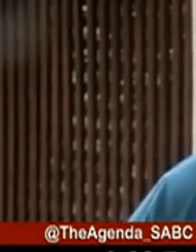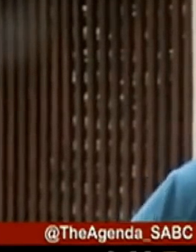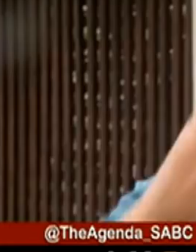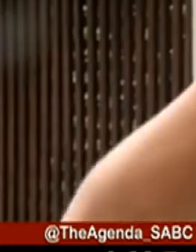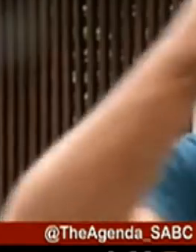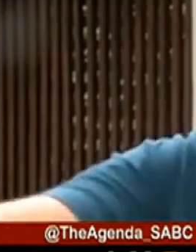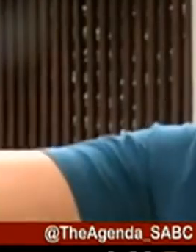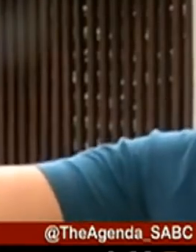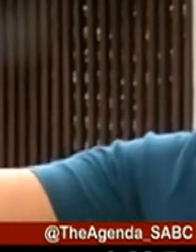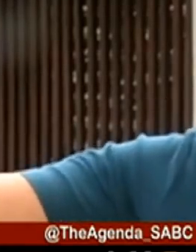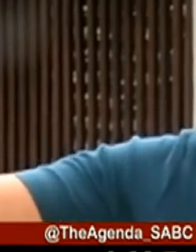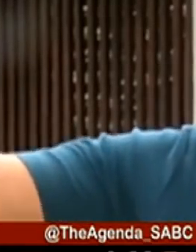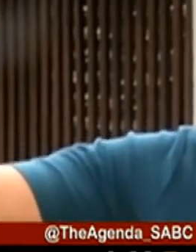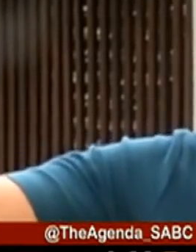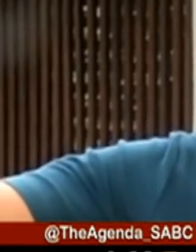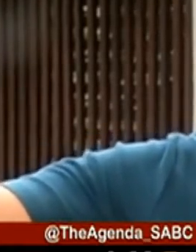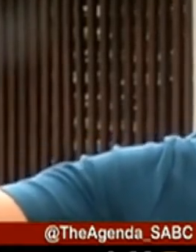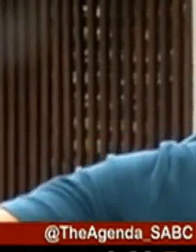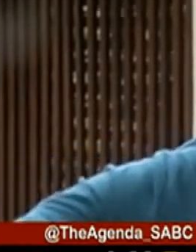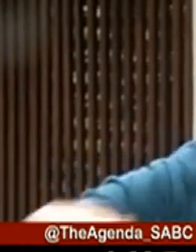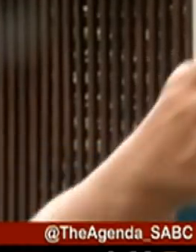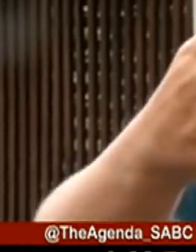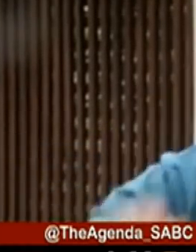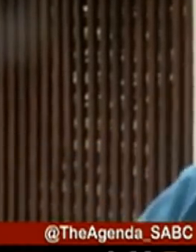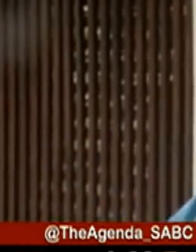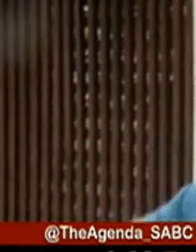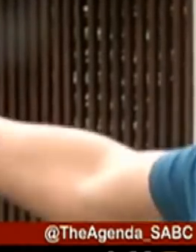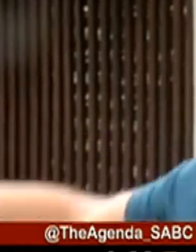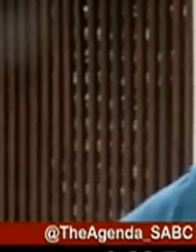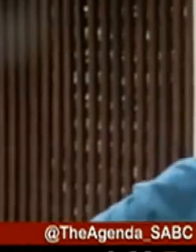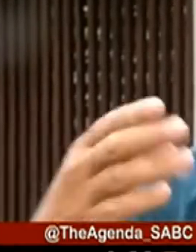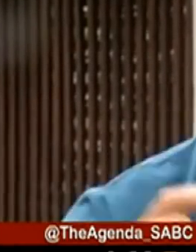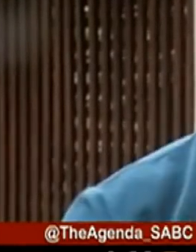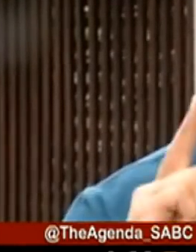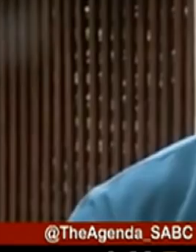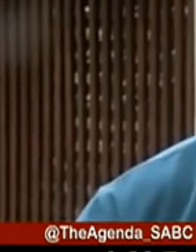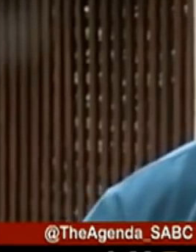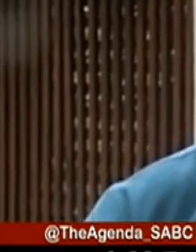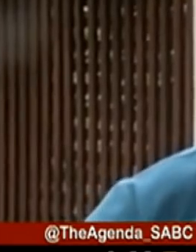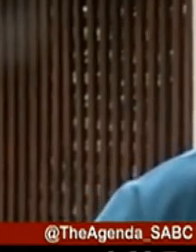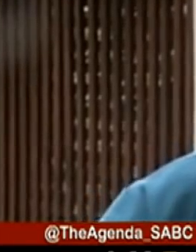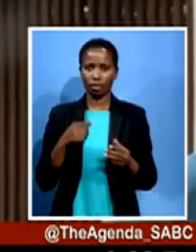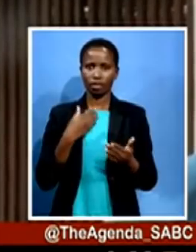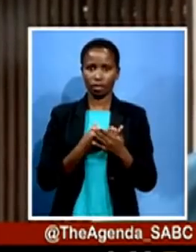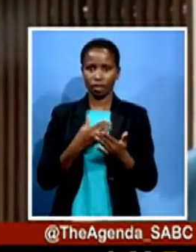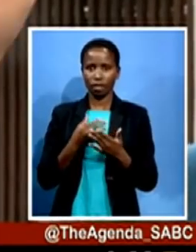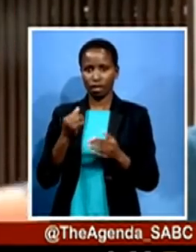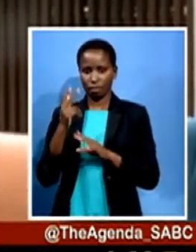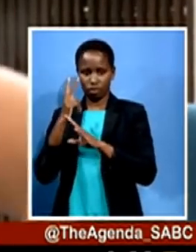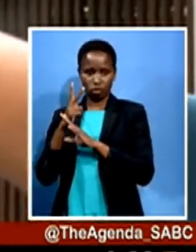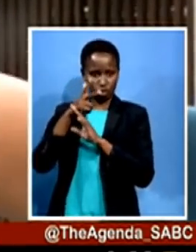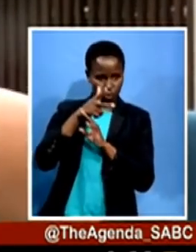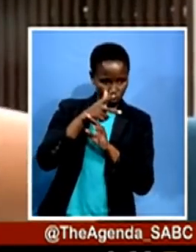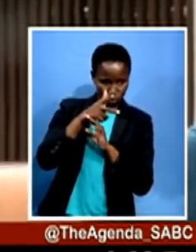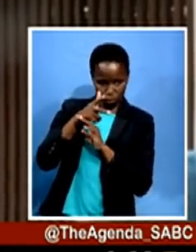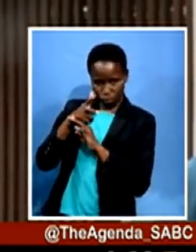and taxes. These women and children have to evacuate by themselves. You can take a picture up and down the road. Not one fire truck in Frank Avenue with the last